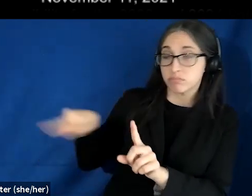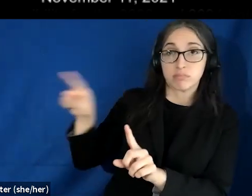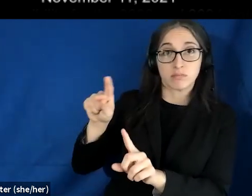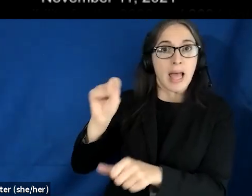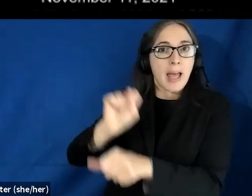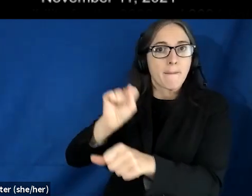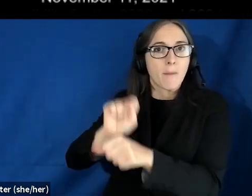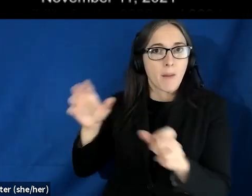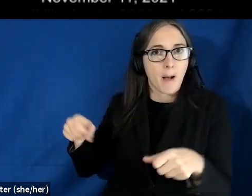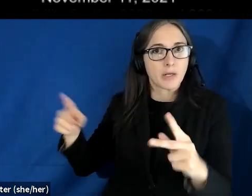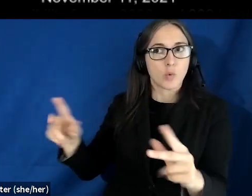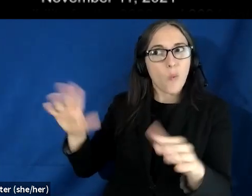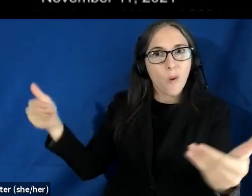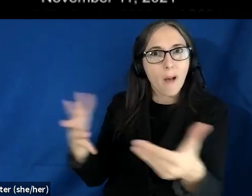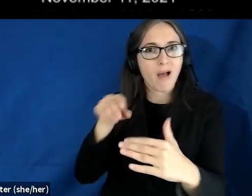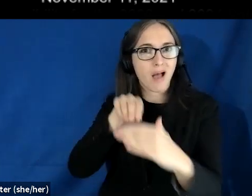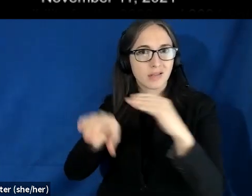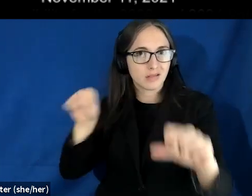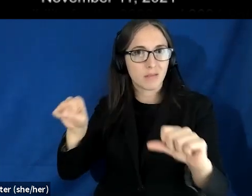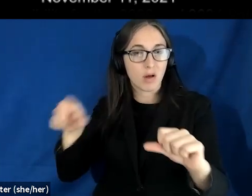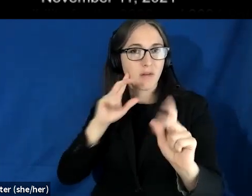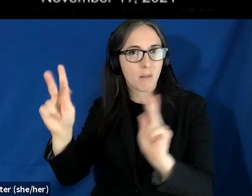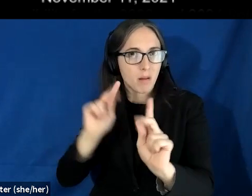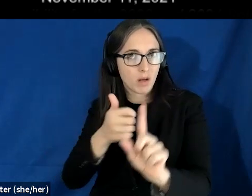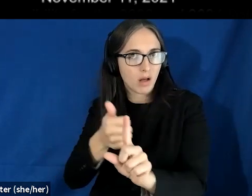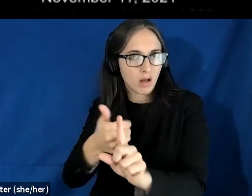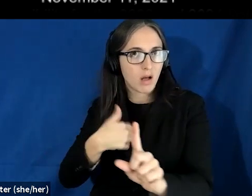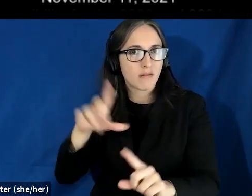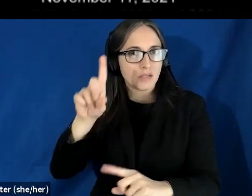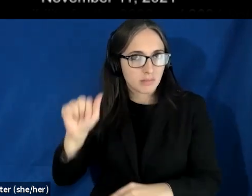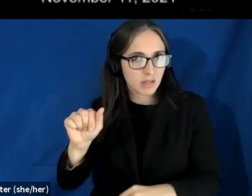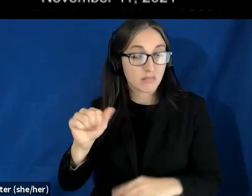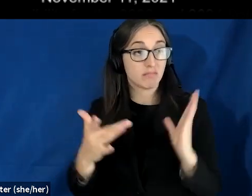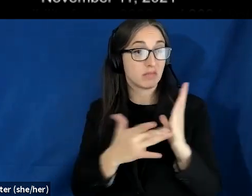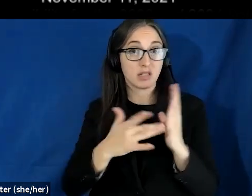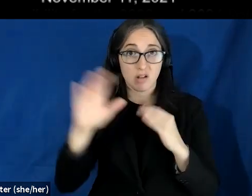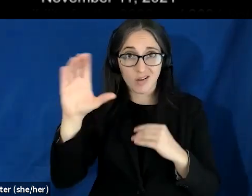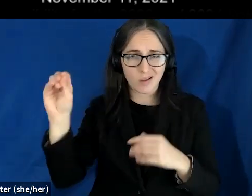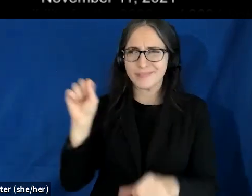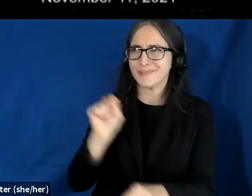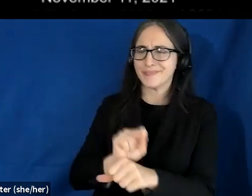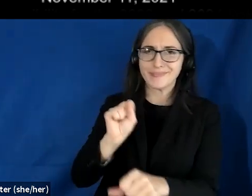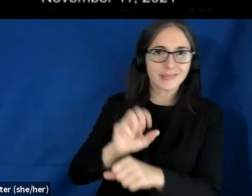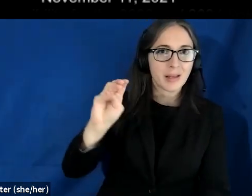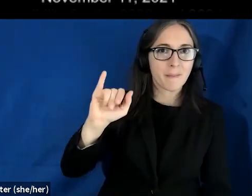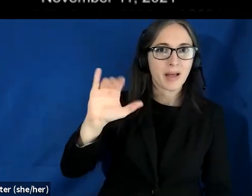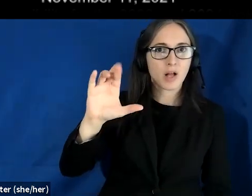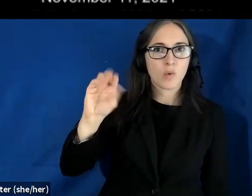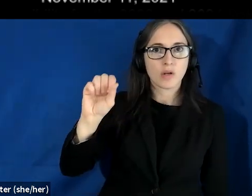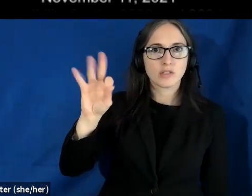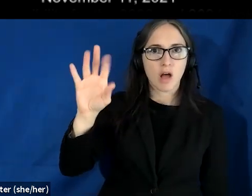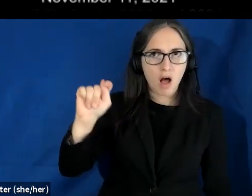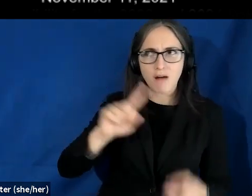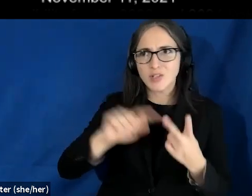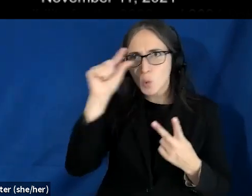and accessible to people with disabilities. Technology companies, we work with Microsoft and Google and Amazon to help them make whatever they're